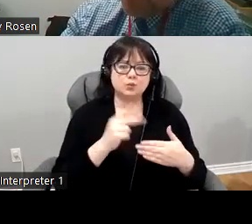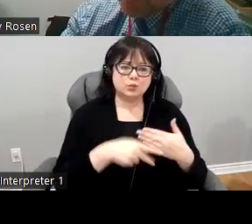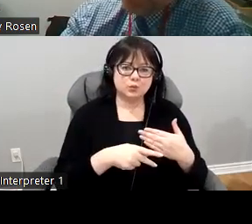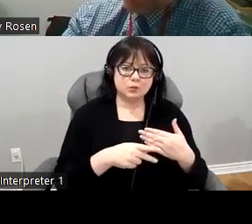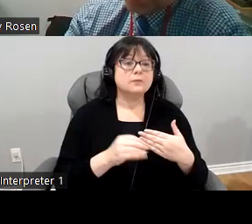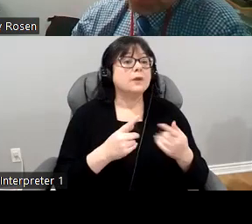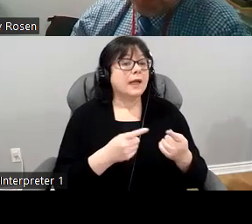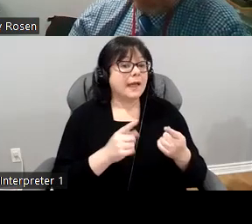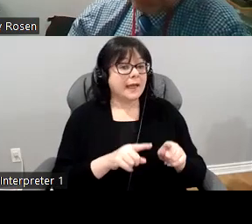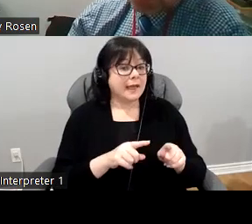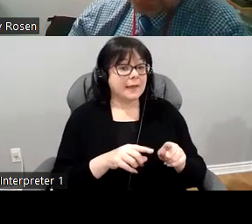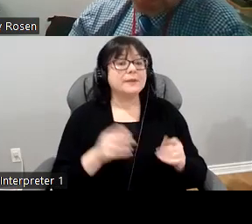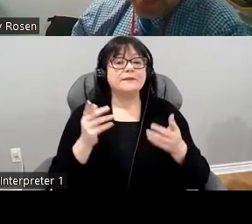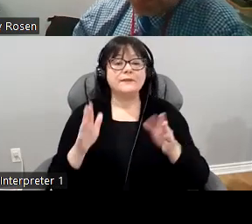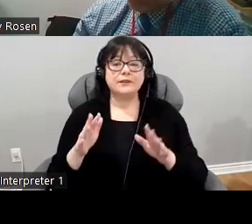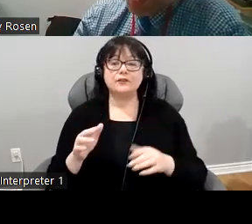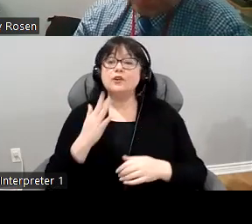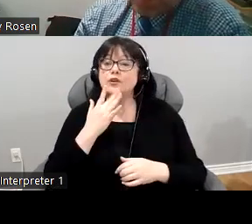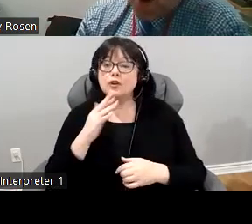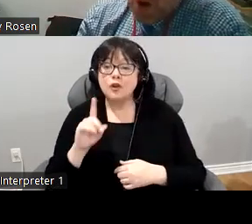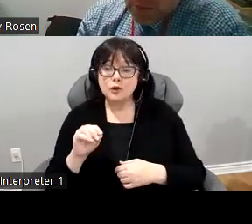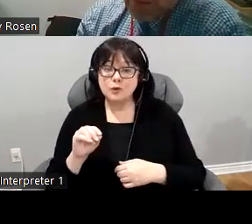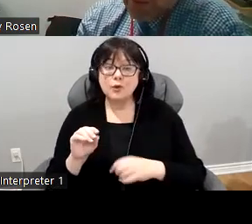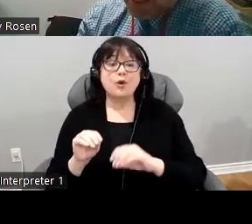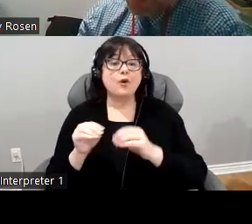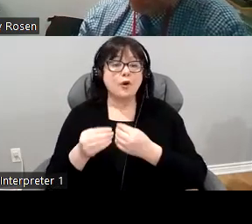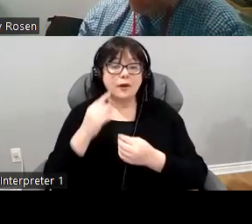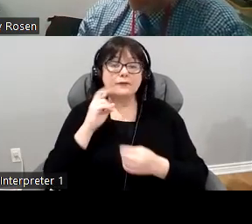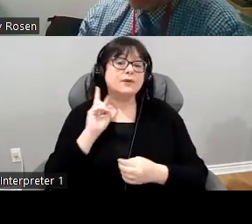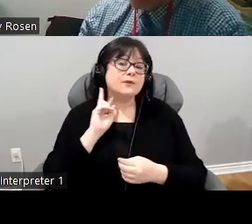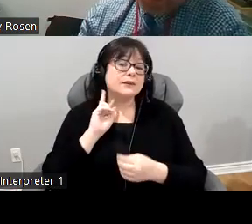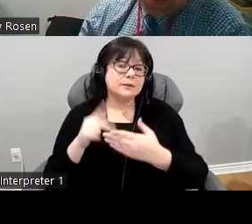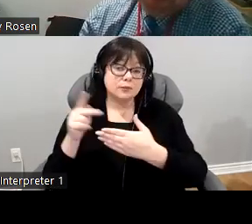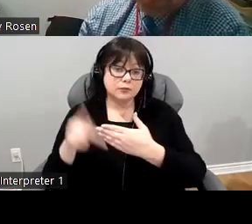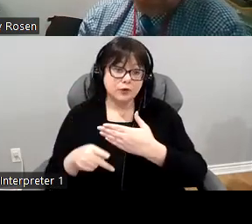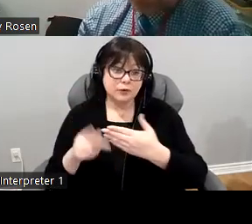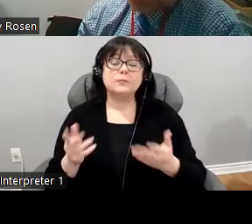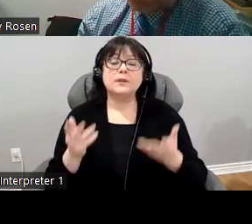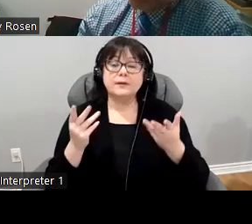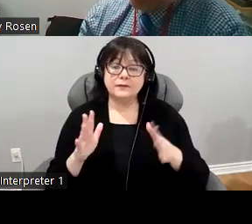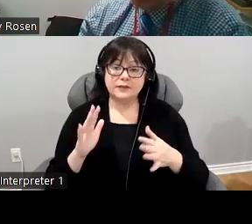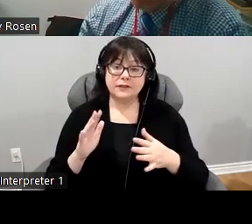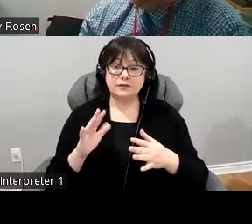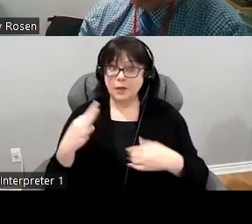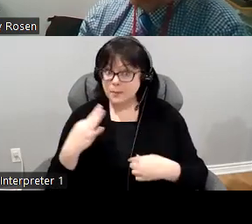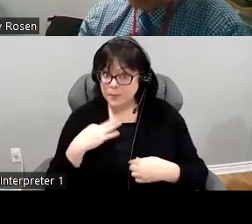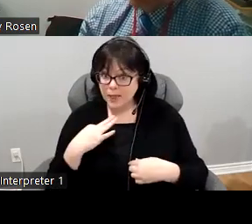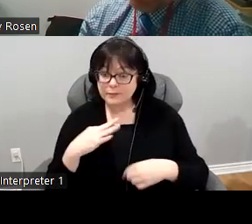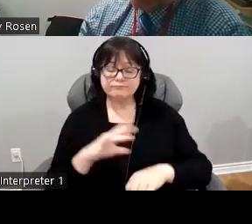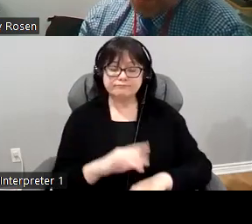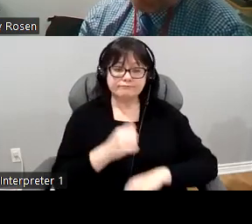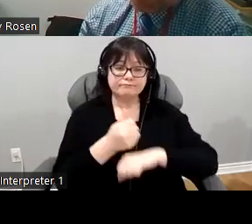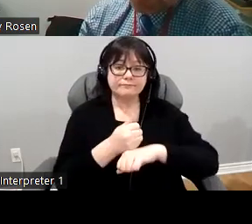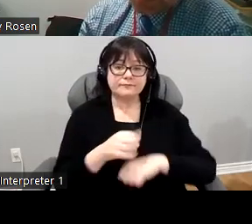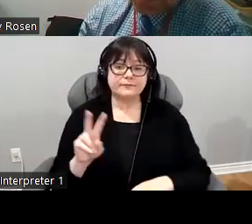Colorado Office of Victims Programs and created their own team, VESPA, the Vulnerable Elder Services